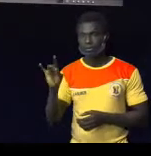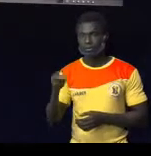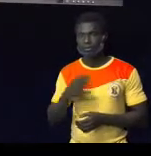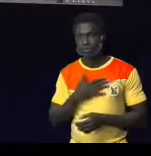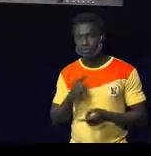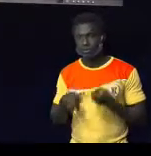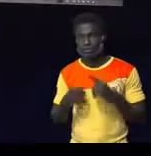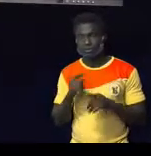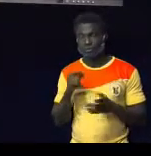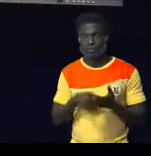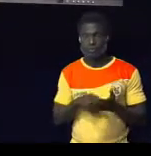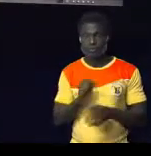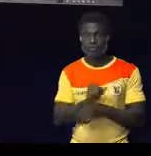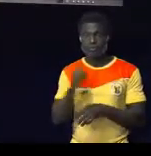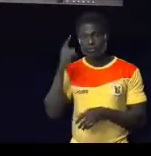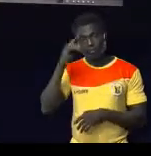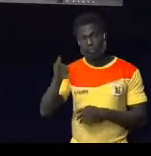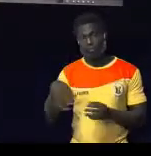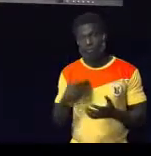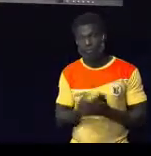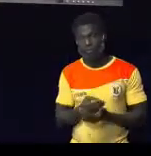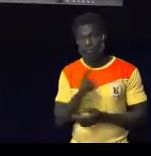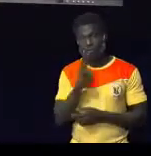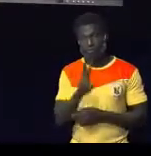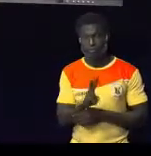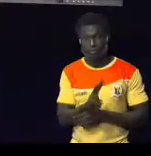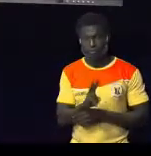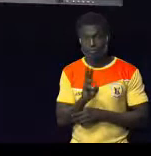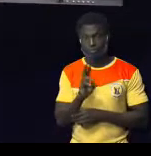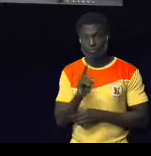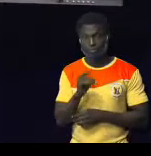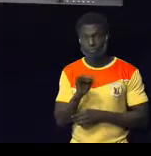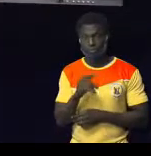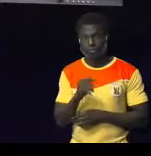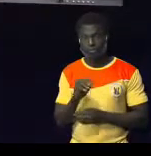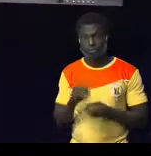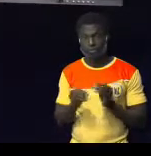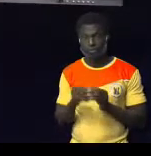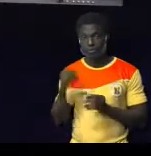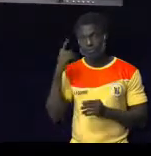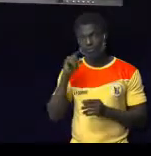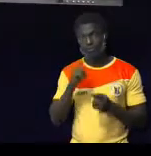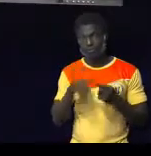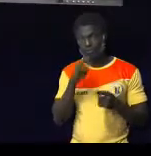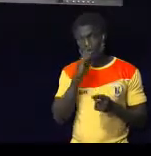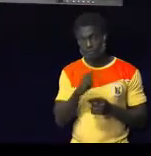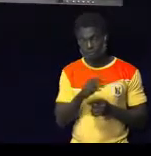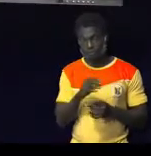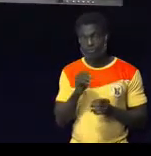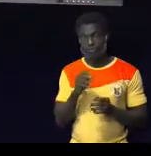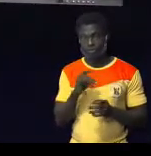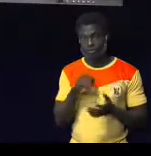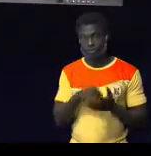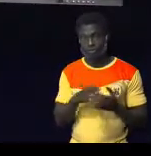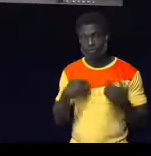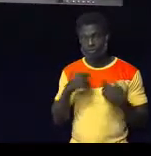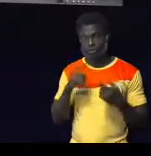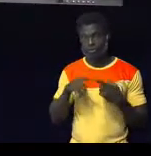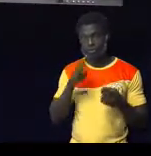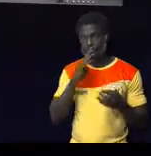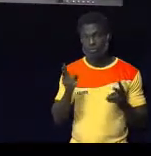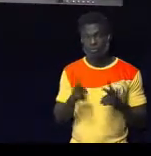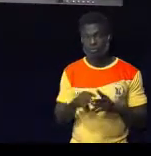8,188, my friend. This works for all two-digit numbers, mind you. But for it to be effective, they have to be very large numbers that you cannot